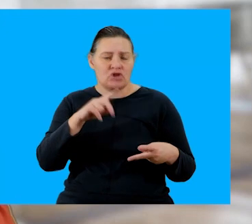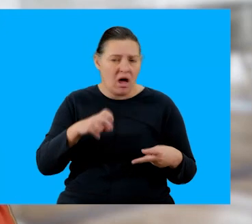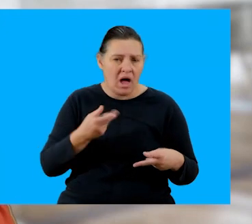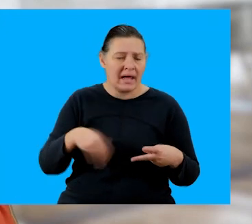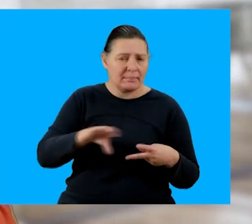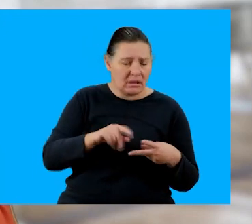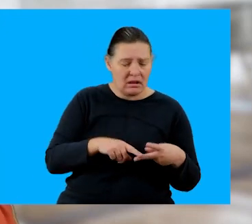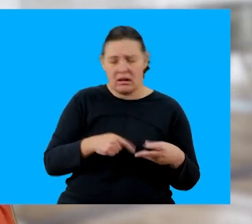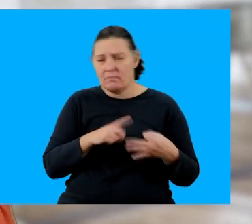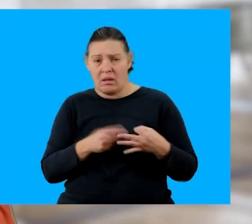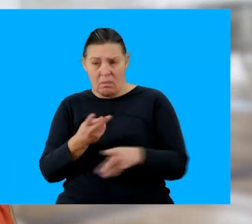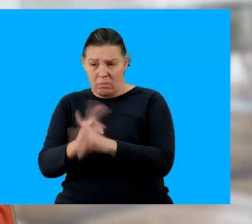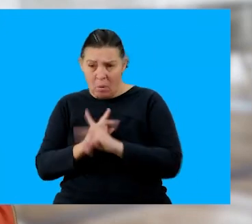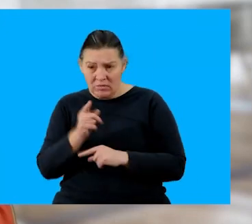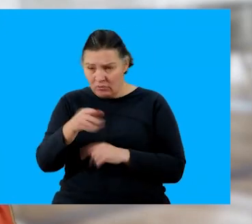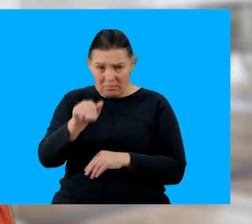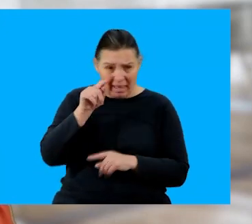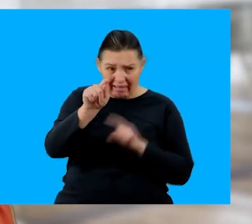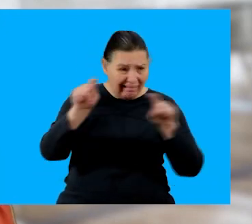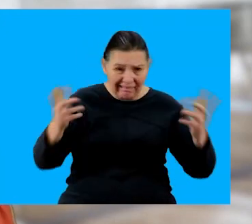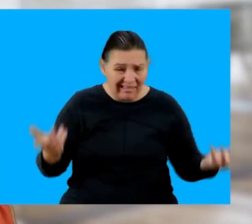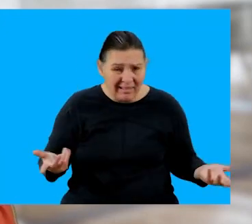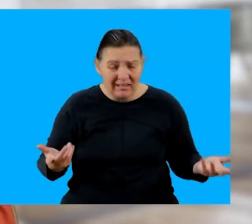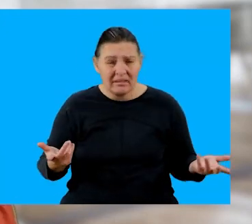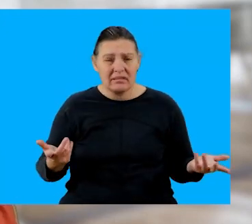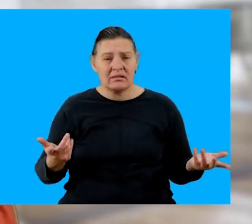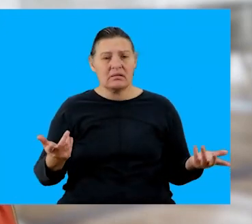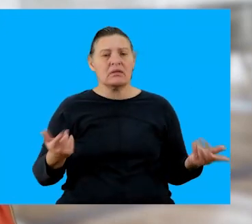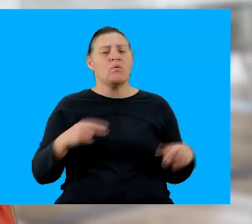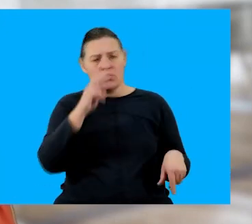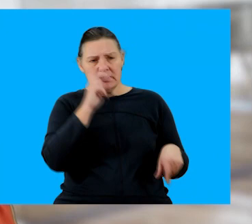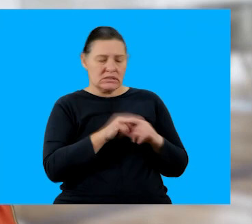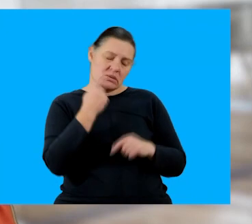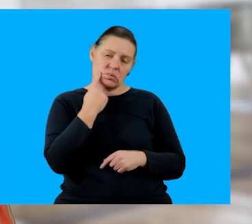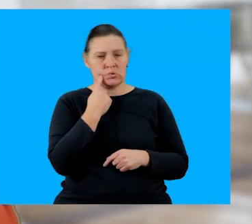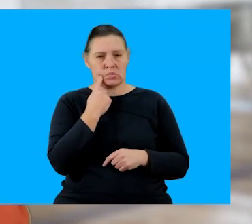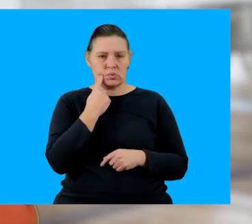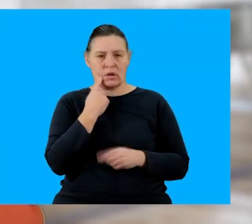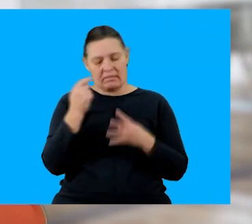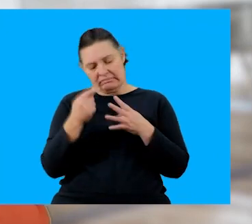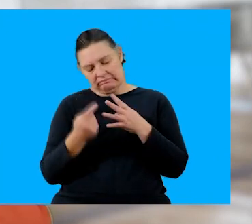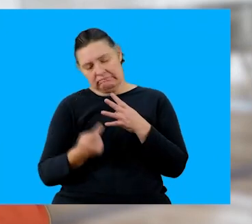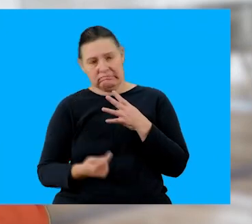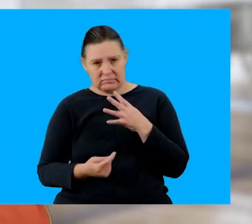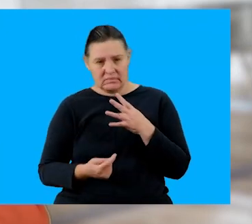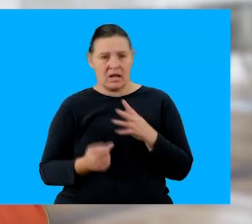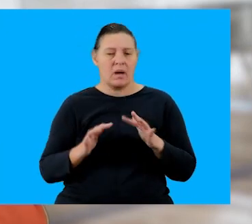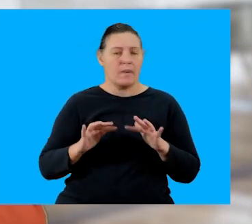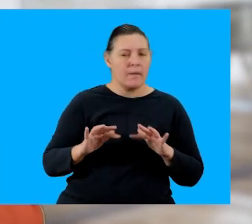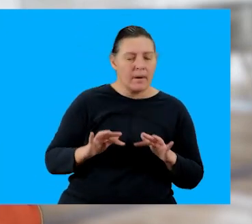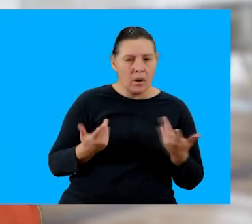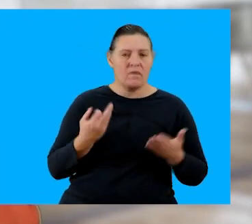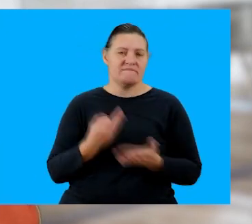he going to use loans borrowed from financial institutions? He needs to consider all those factors